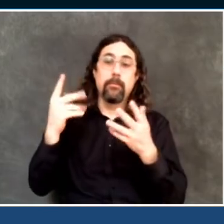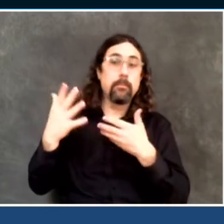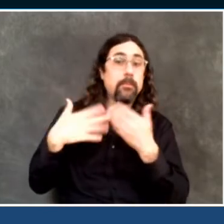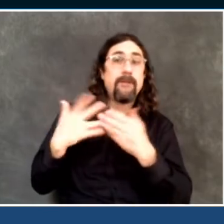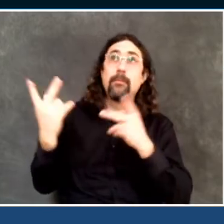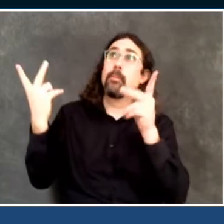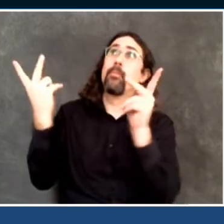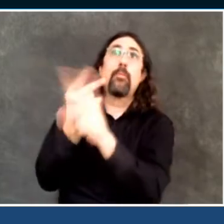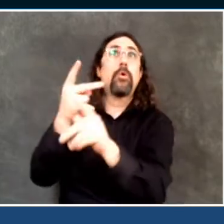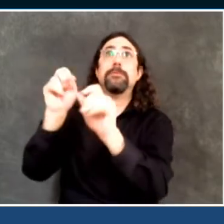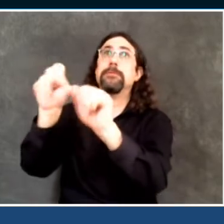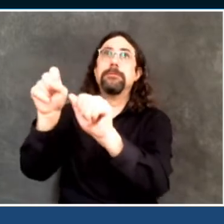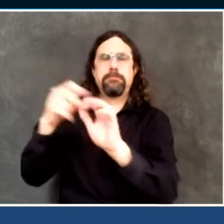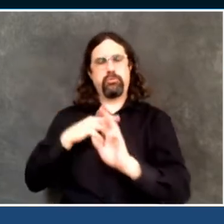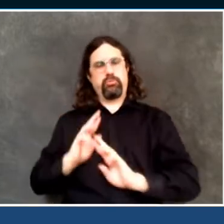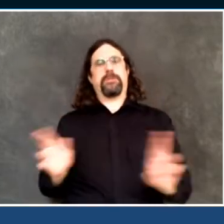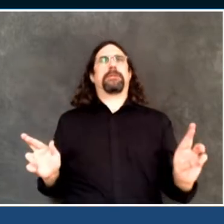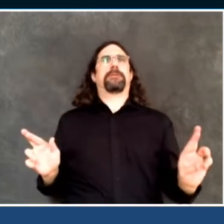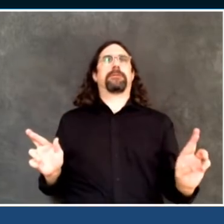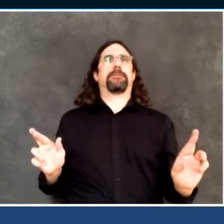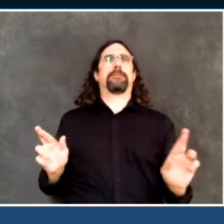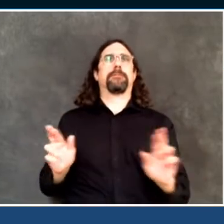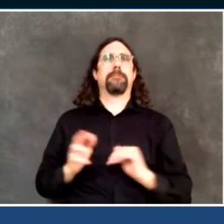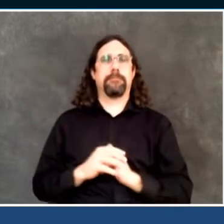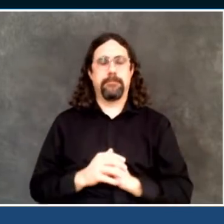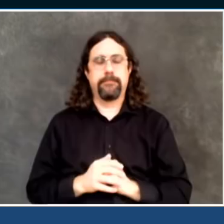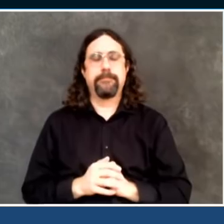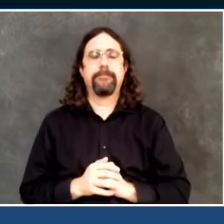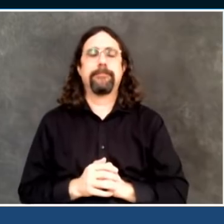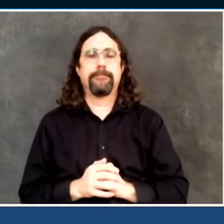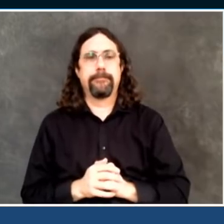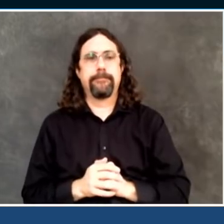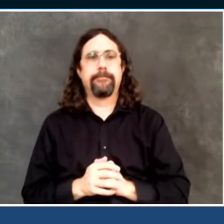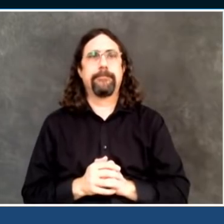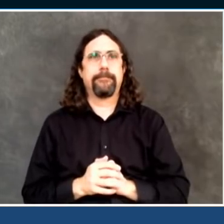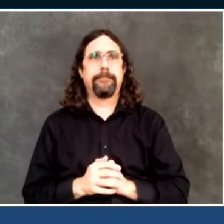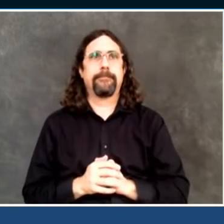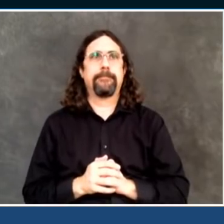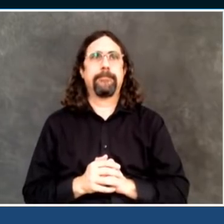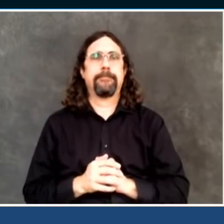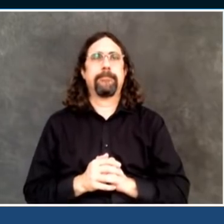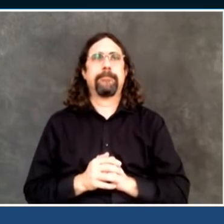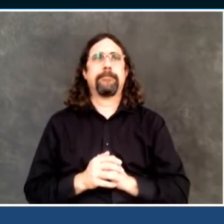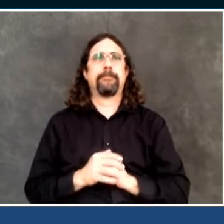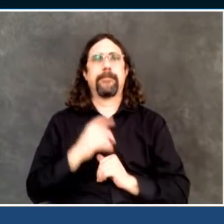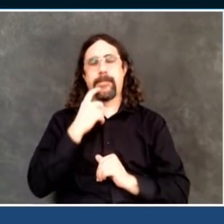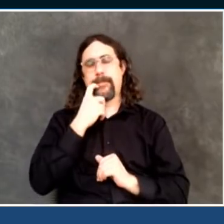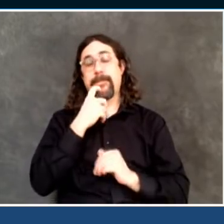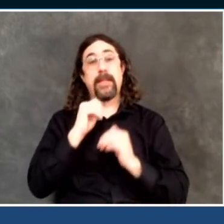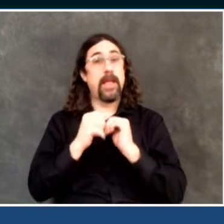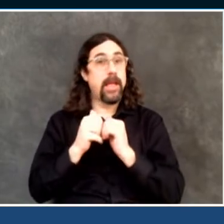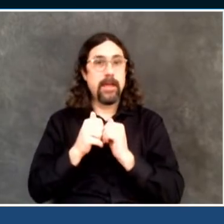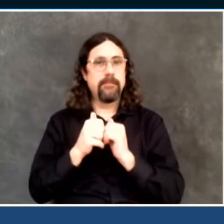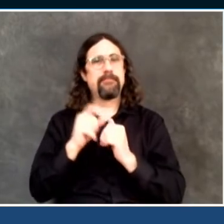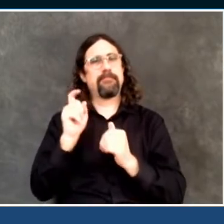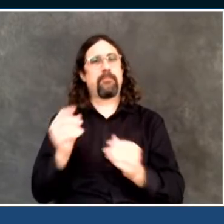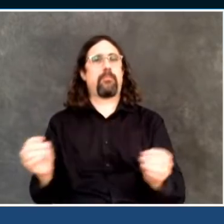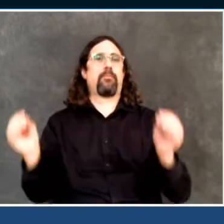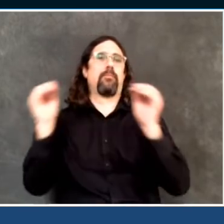So one of the crucial things, again, adding additional beds to relieve some of the pressure on our core